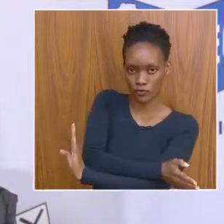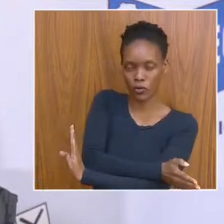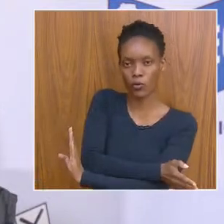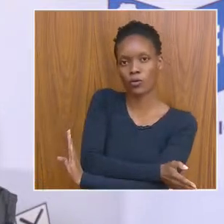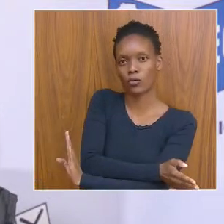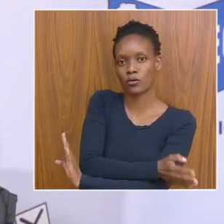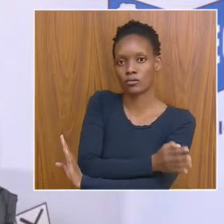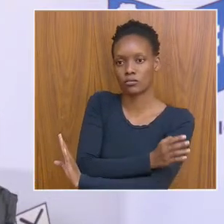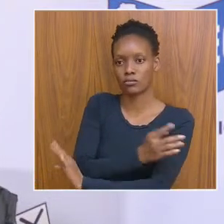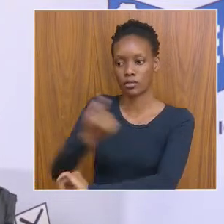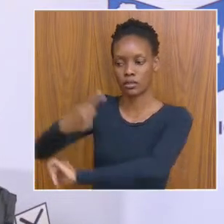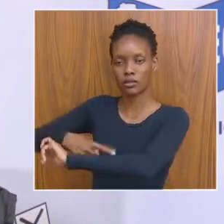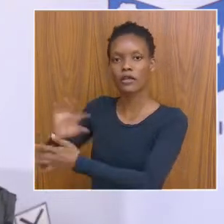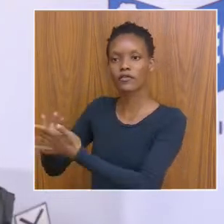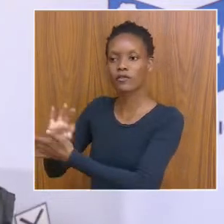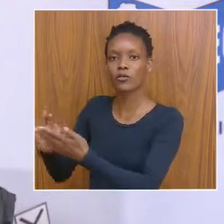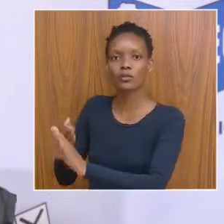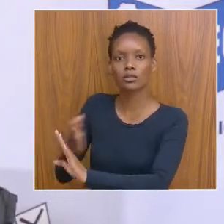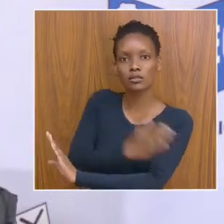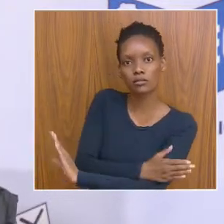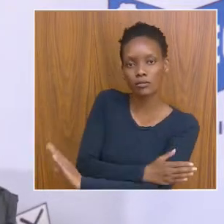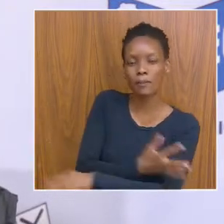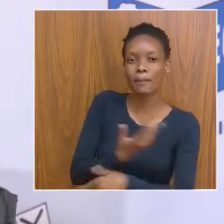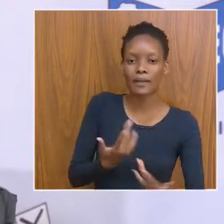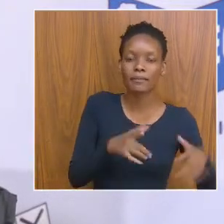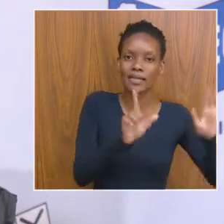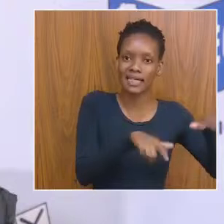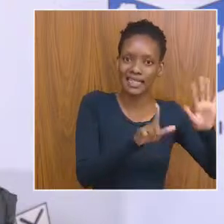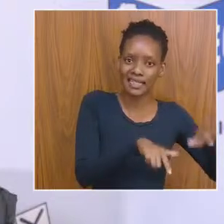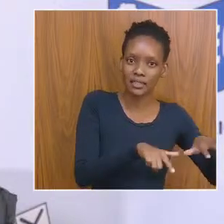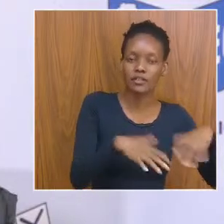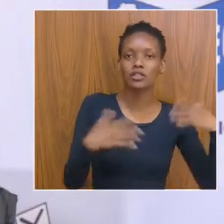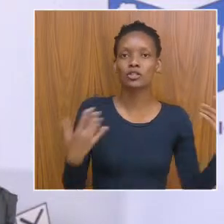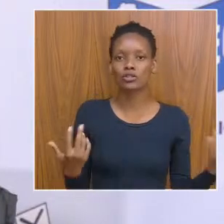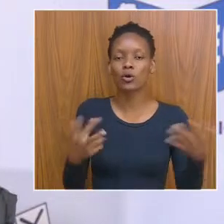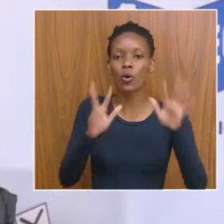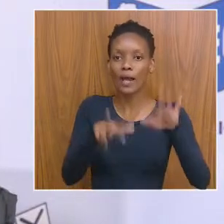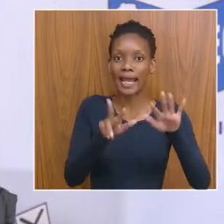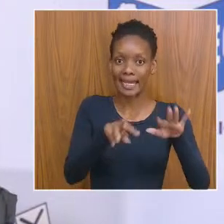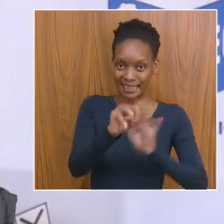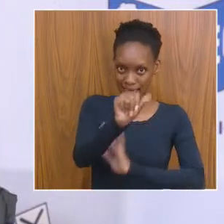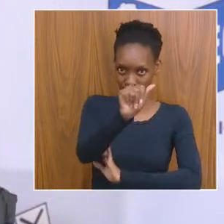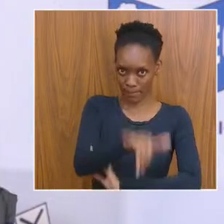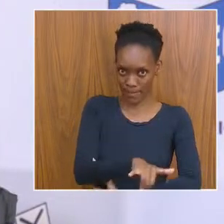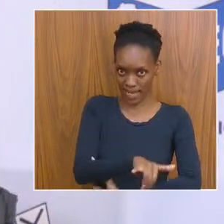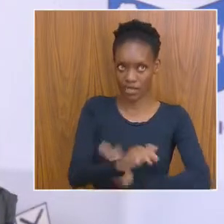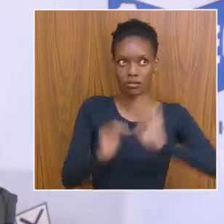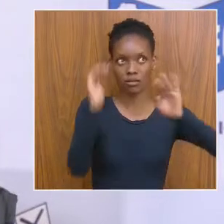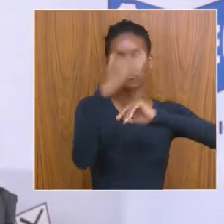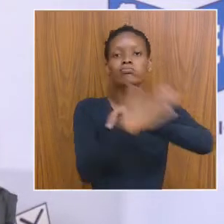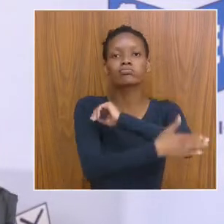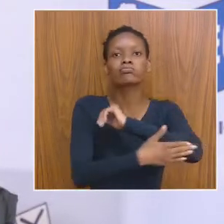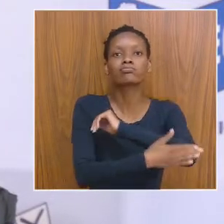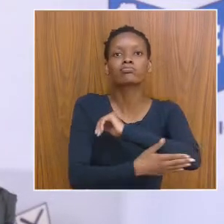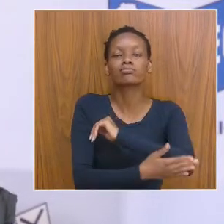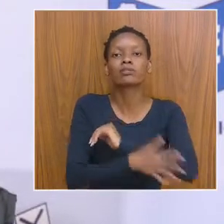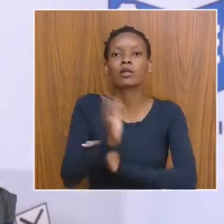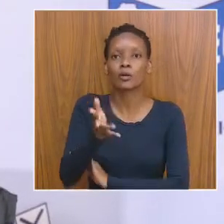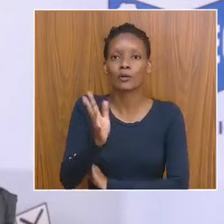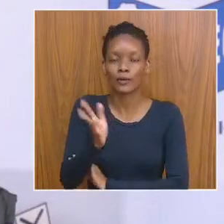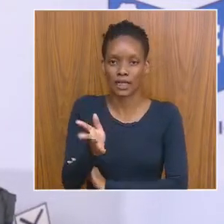the country on either the 17th or 18th of May, depending on the